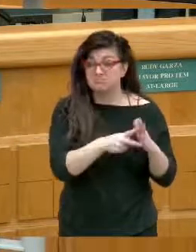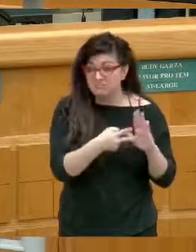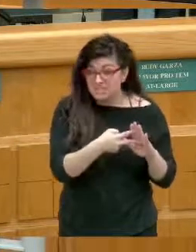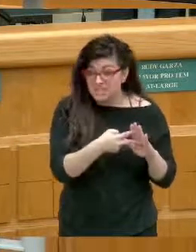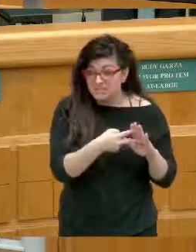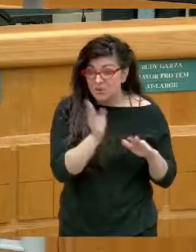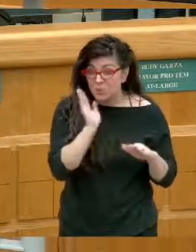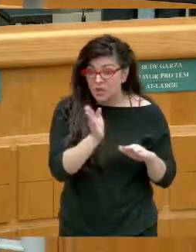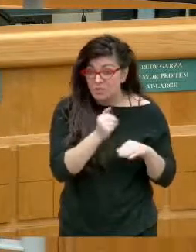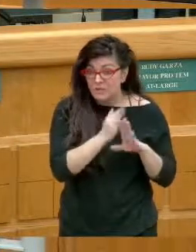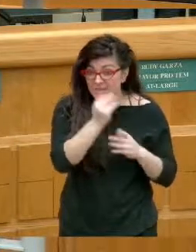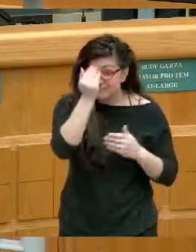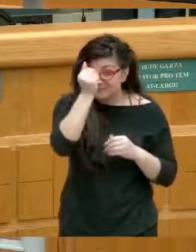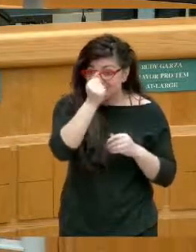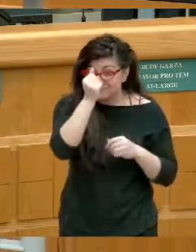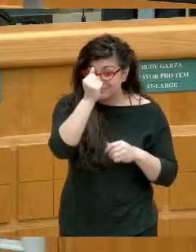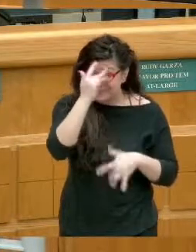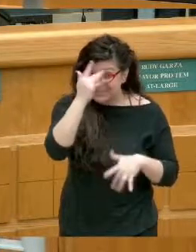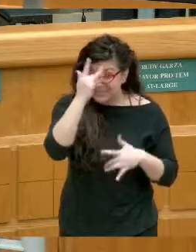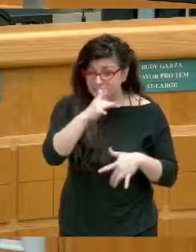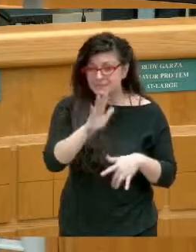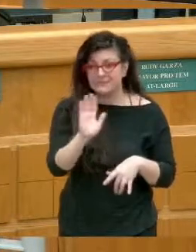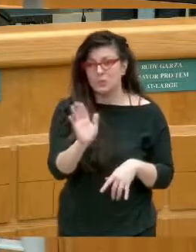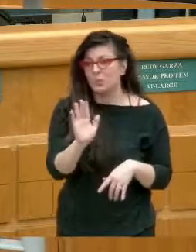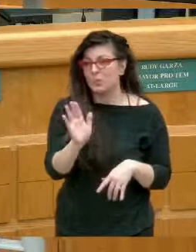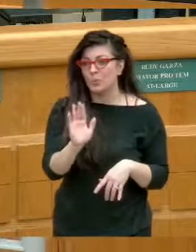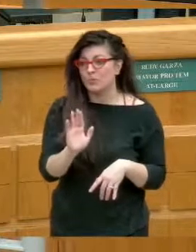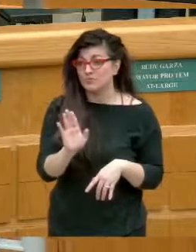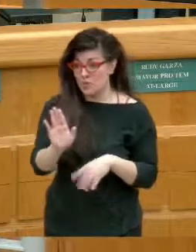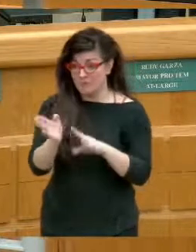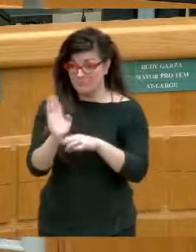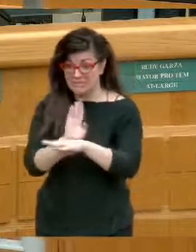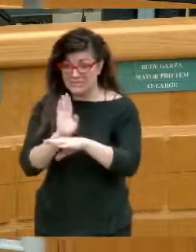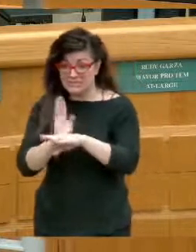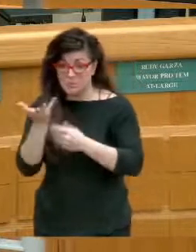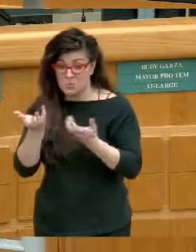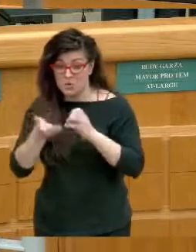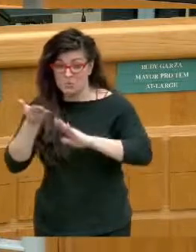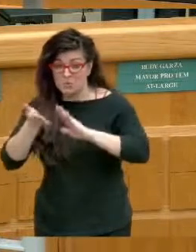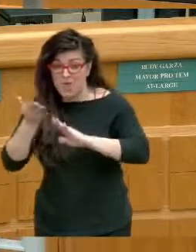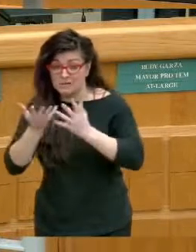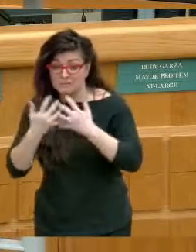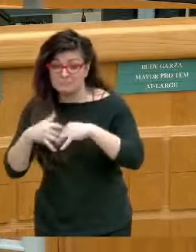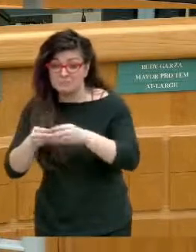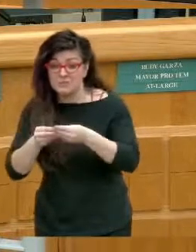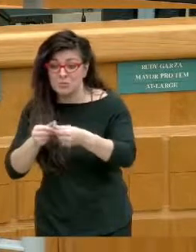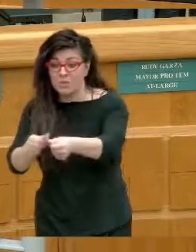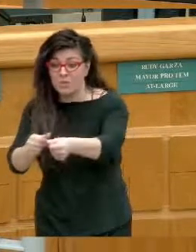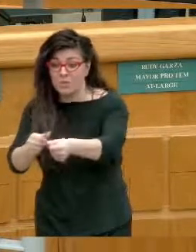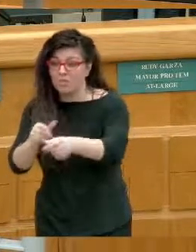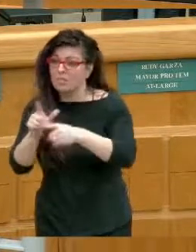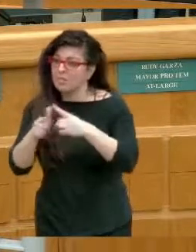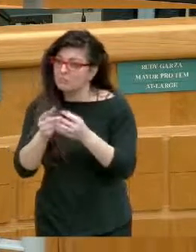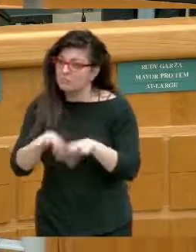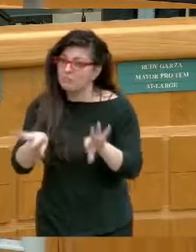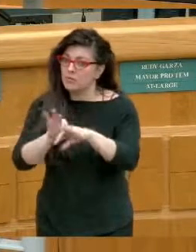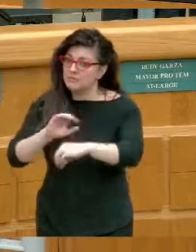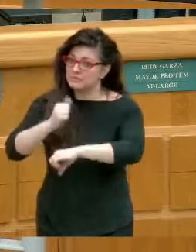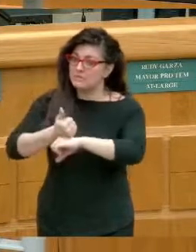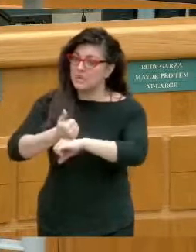good for business to have people contracting COVID-19. Having a strong policy to